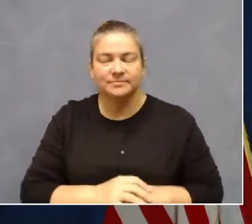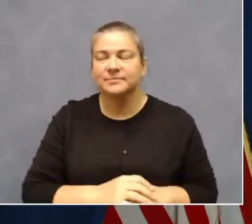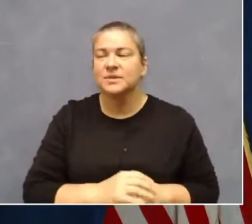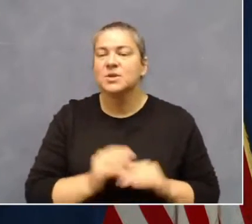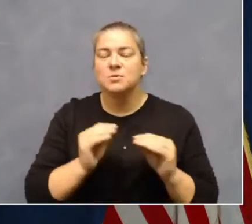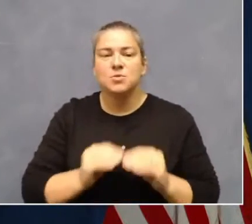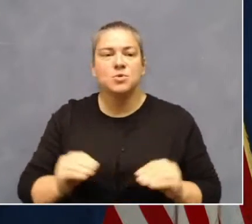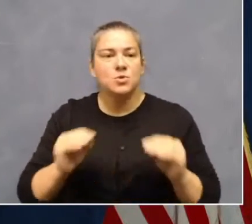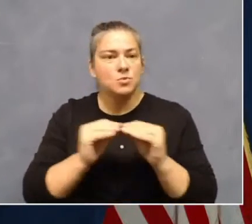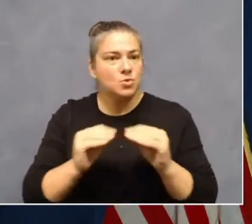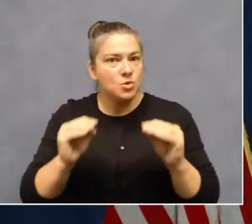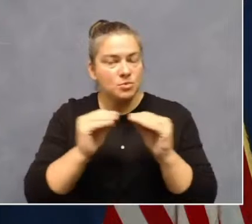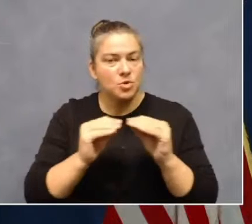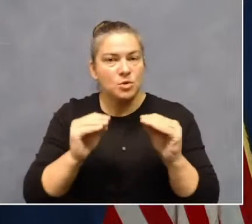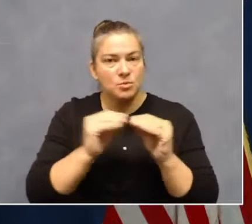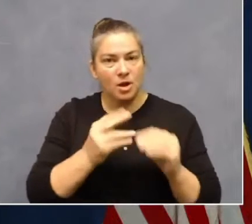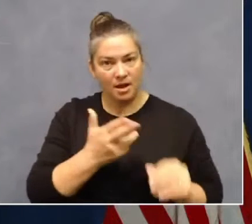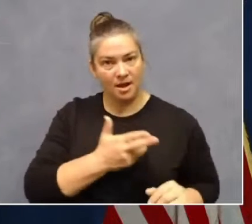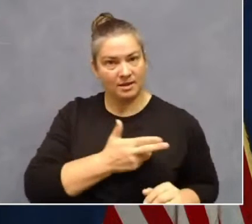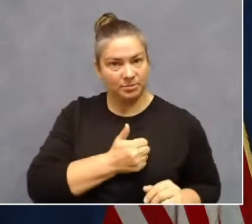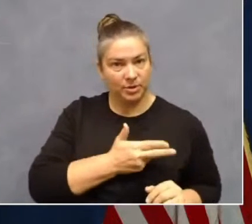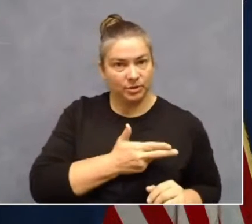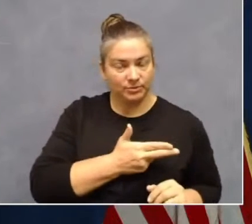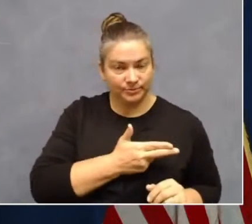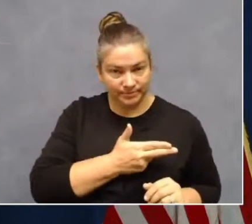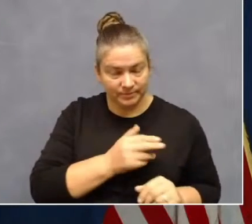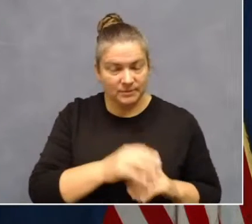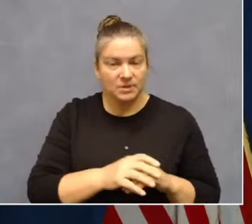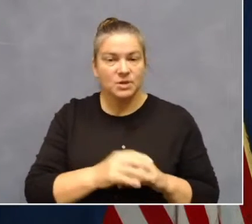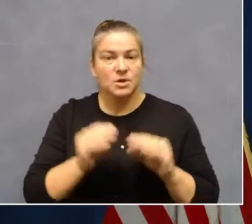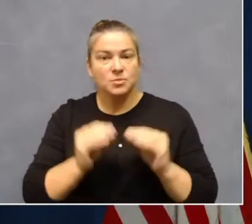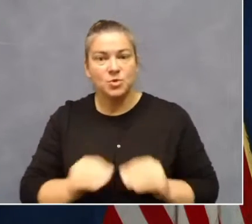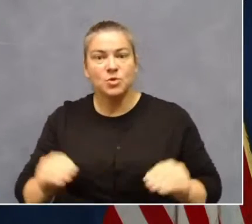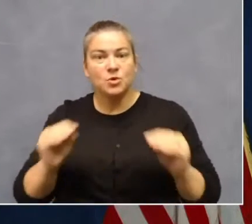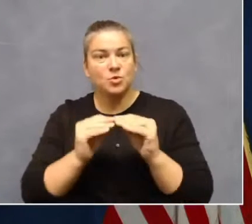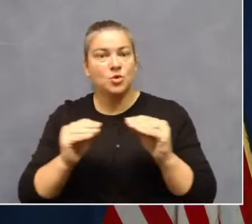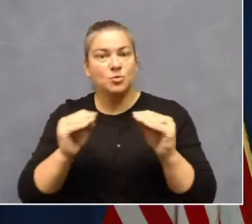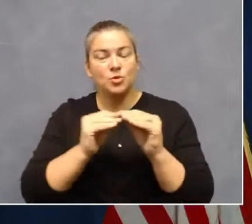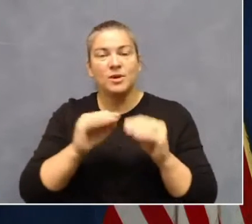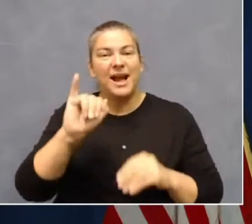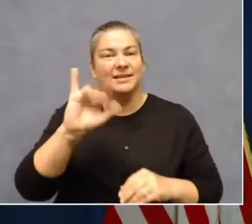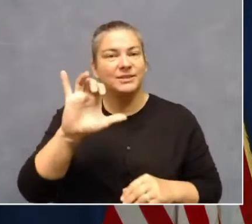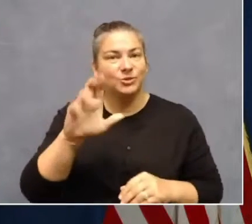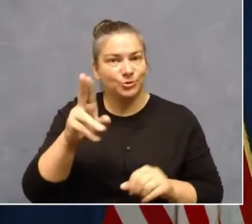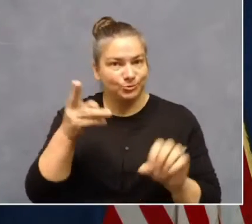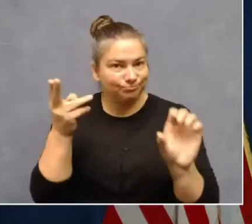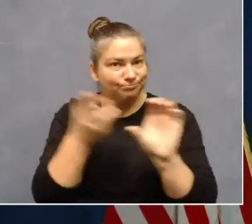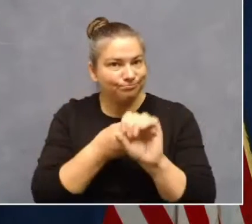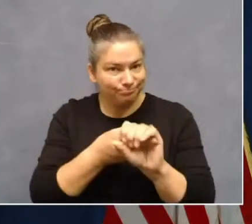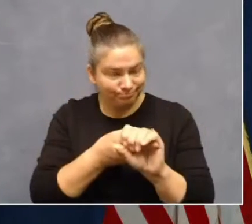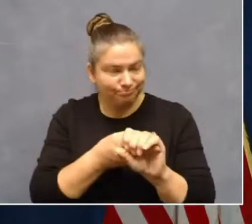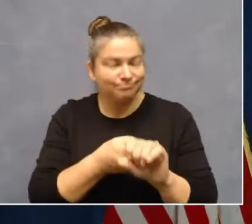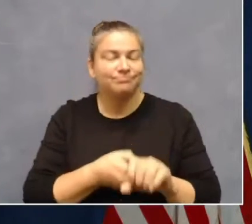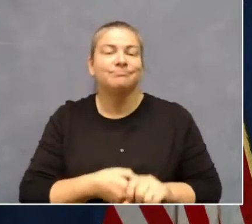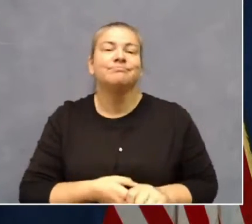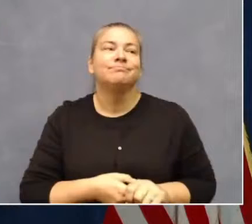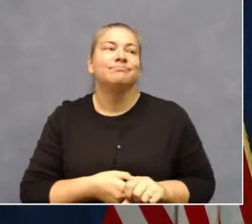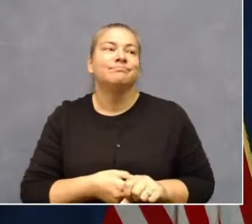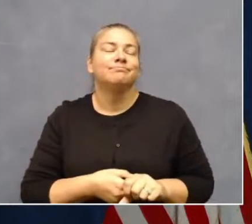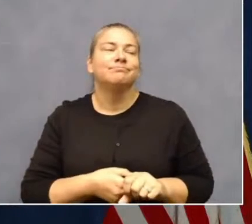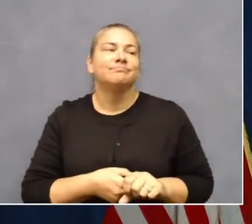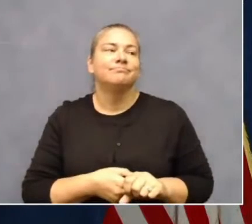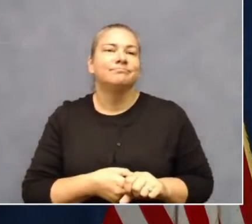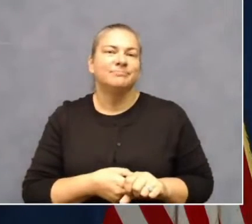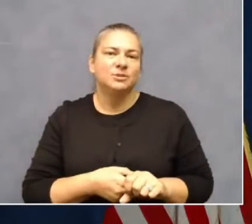into the ICU, and we're going to see more and more people die. It is our job as